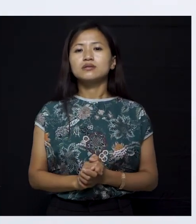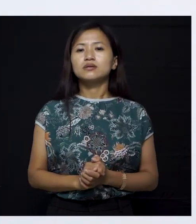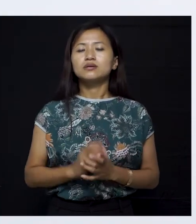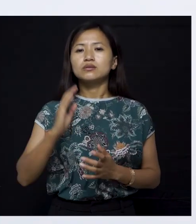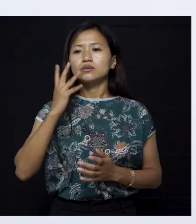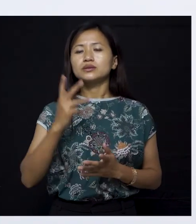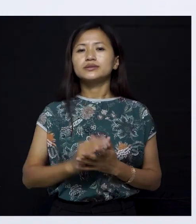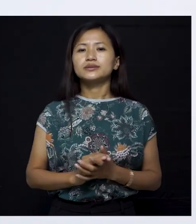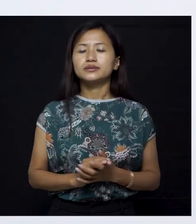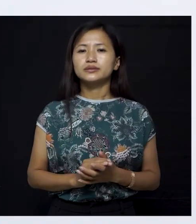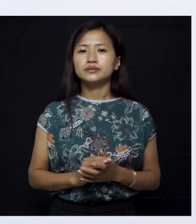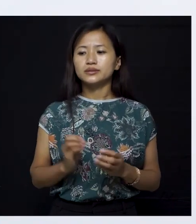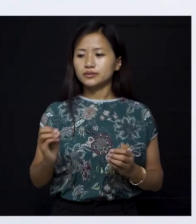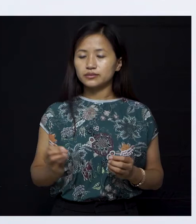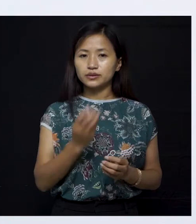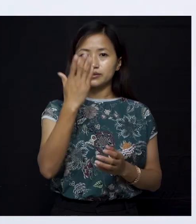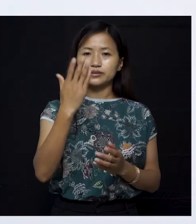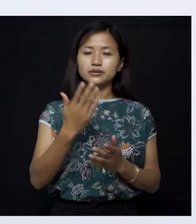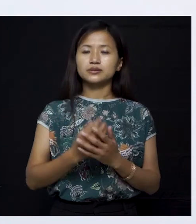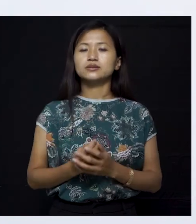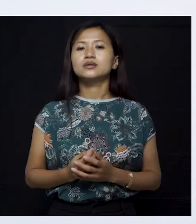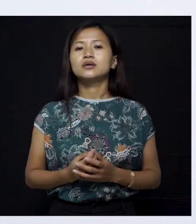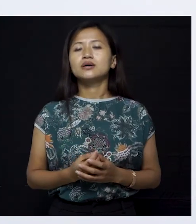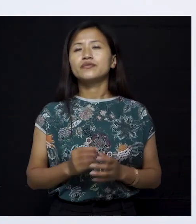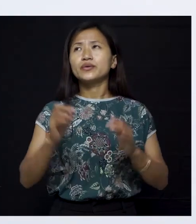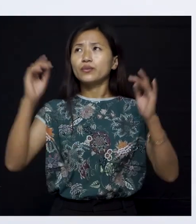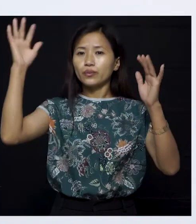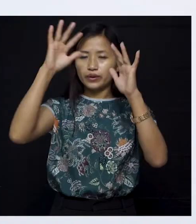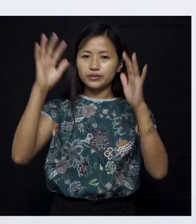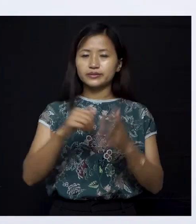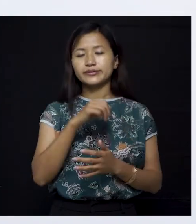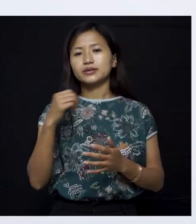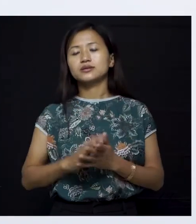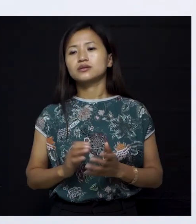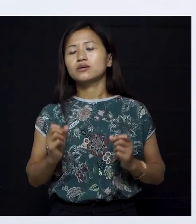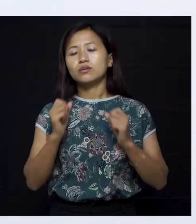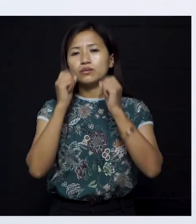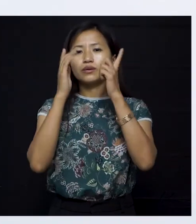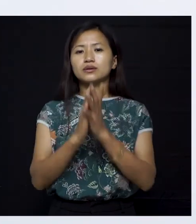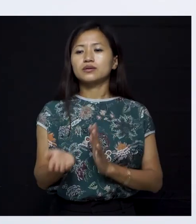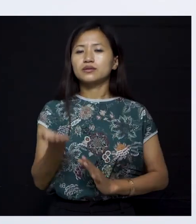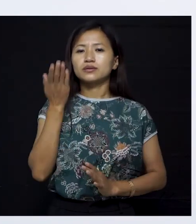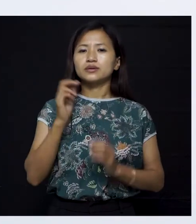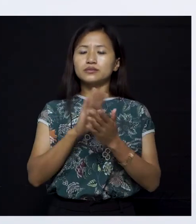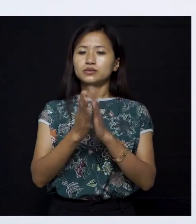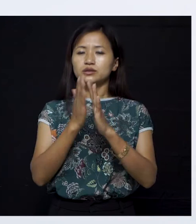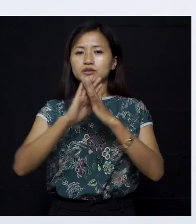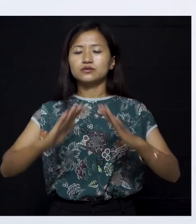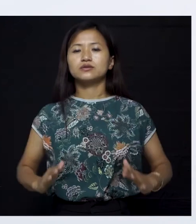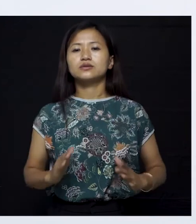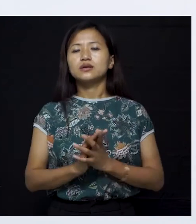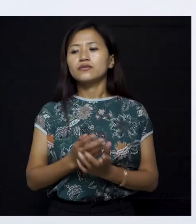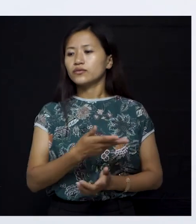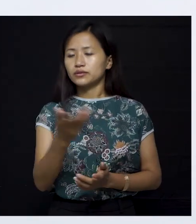when the tide rises and when the weather is bad, I don't have to wake up. I can sleep very peacefully